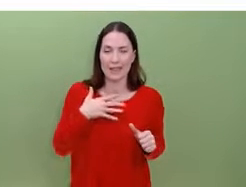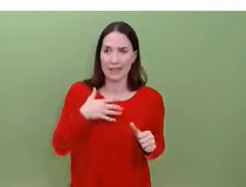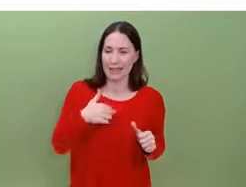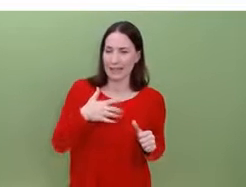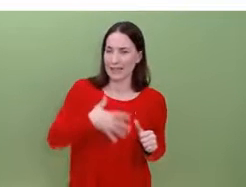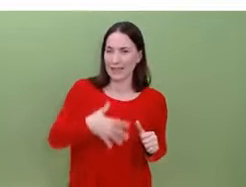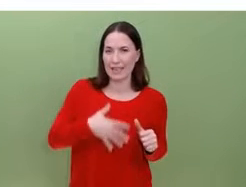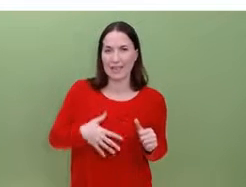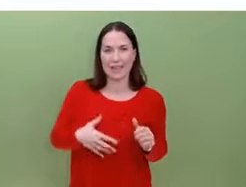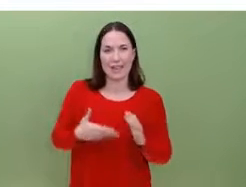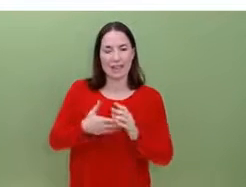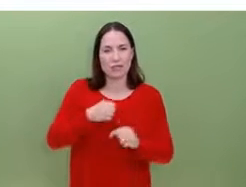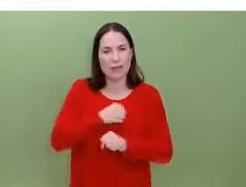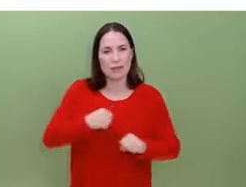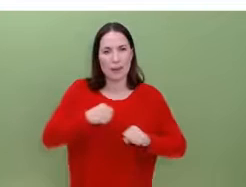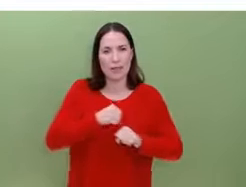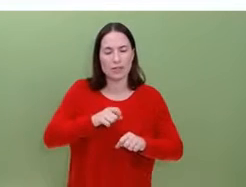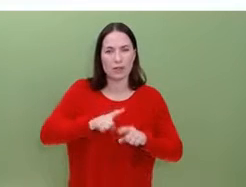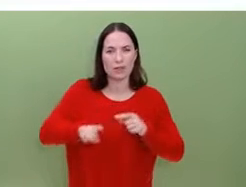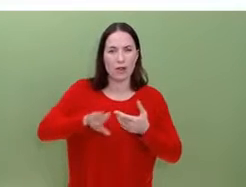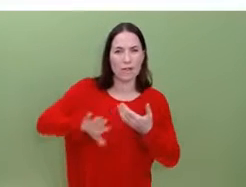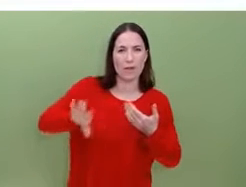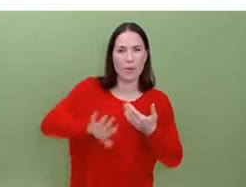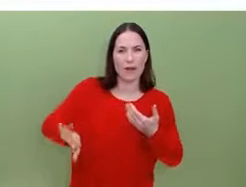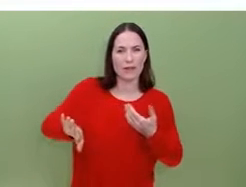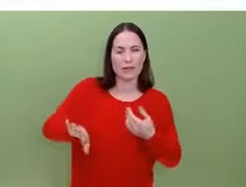if we are to avoid that. I think that actually seems